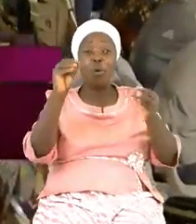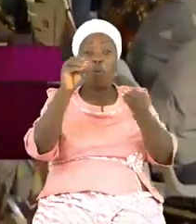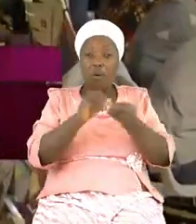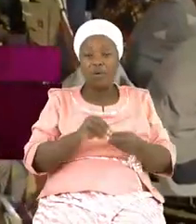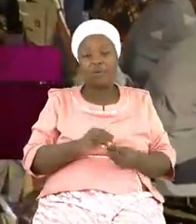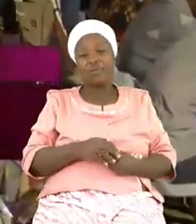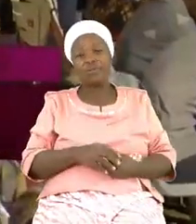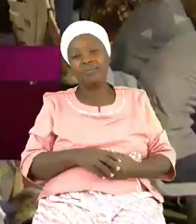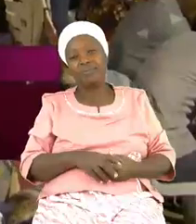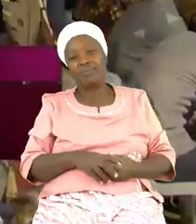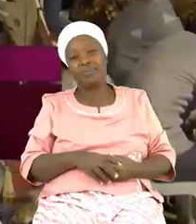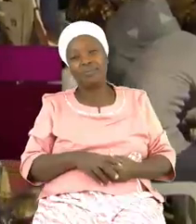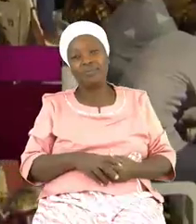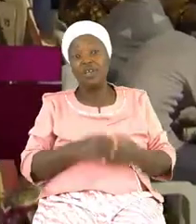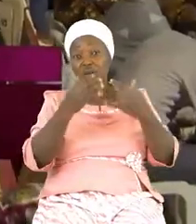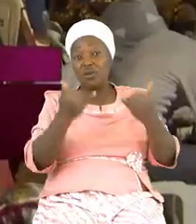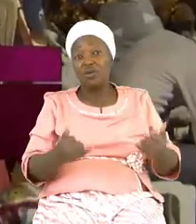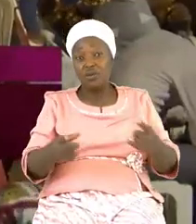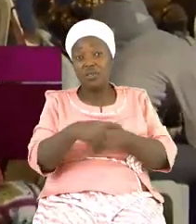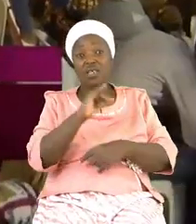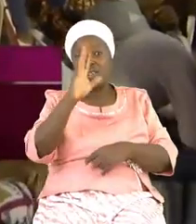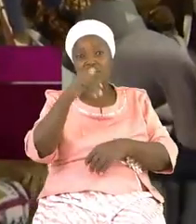more. Today is your night.